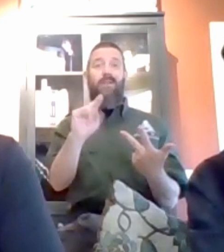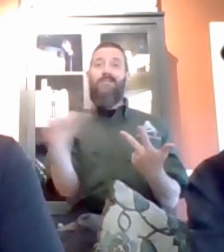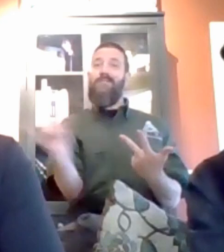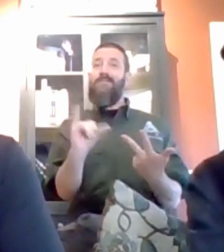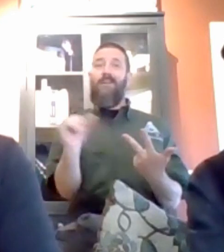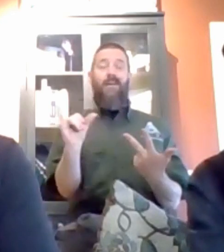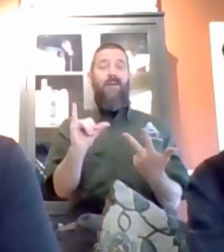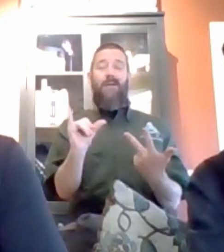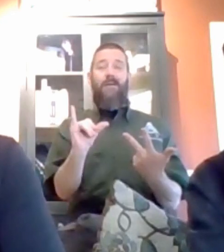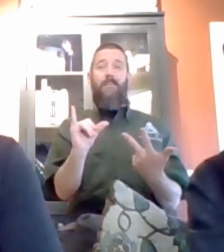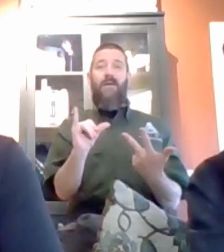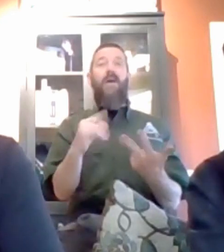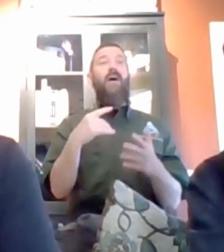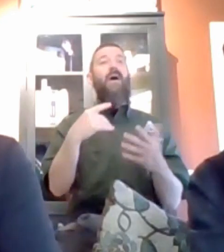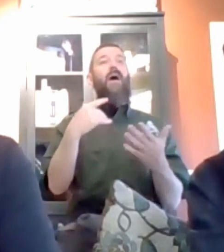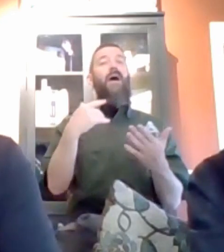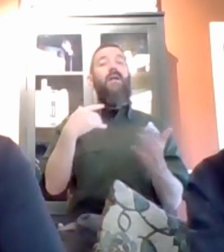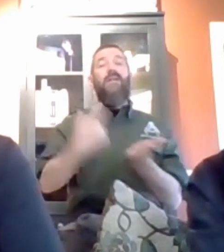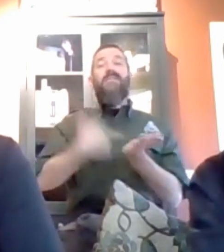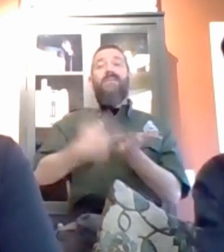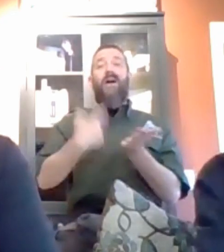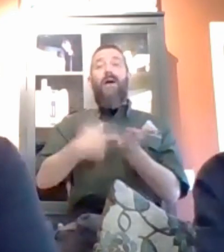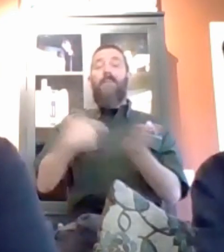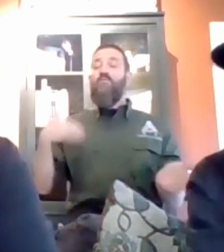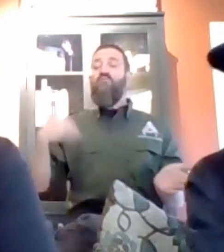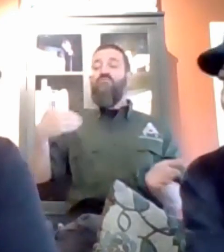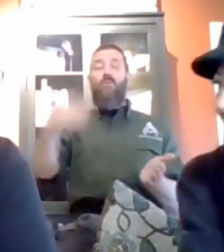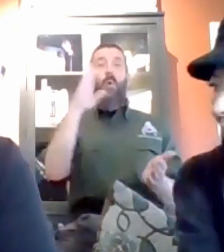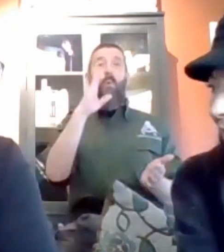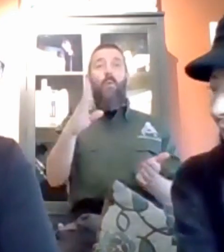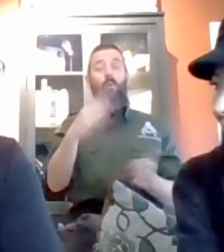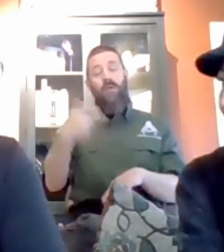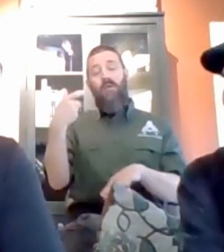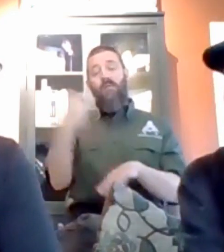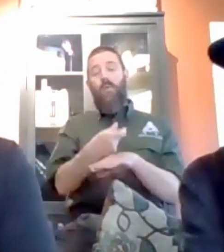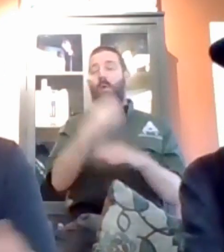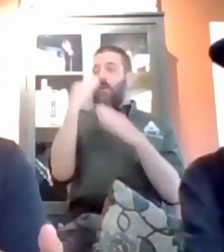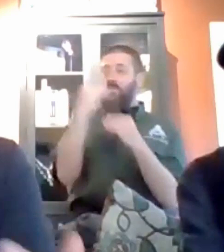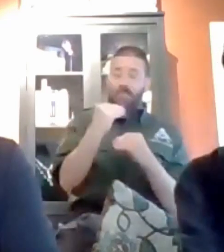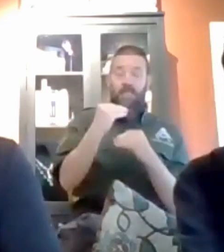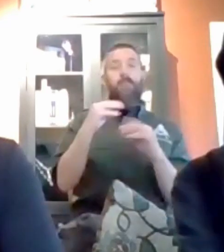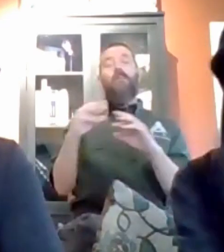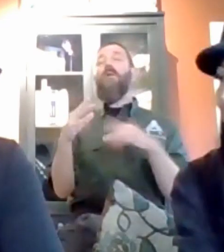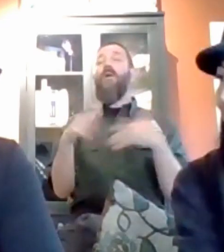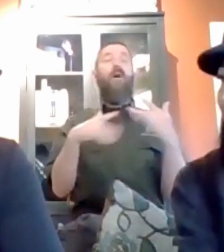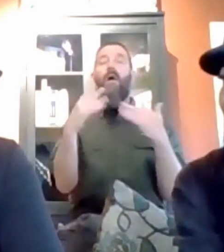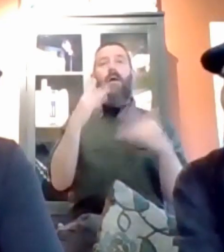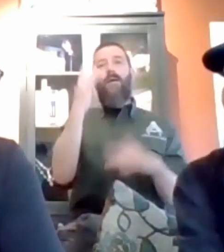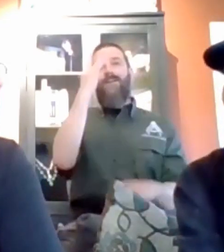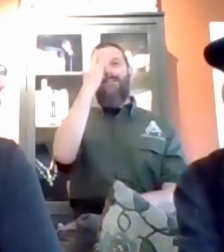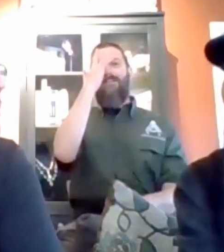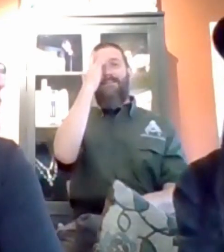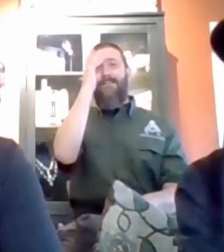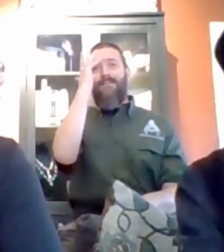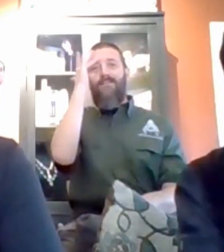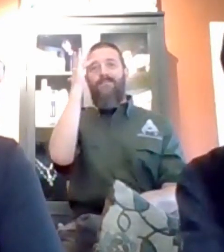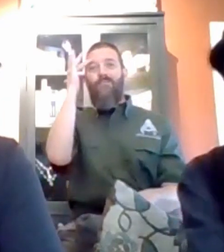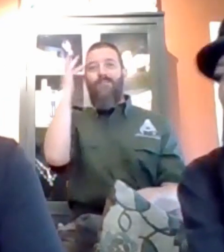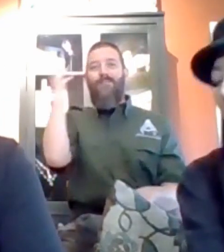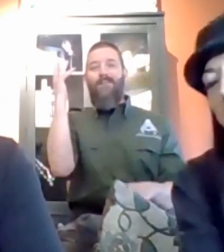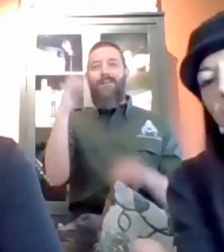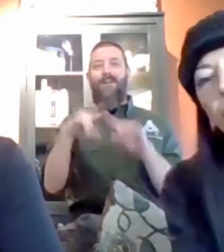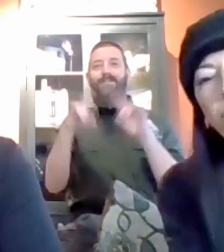And half the time we knock him out, and then we should have got a DNA test. And we forget. Who are you talking about? They're asking about the percentages and